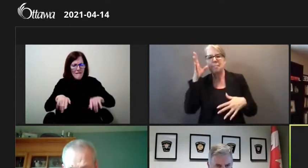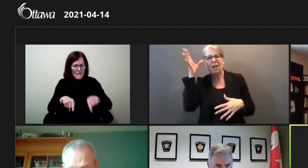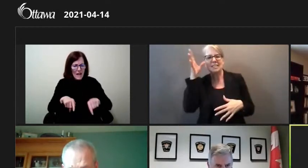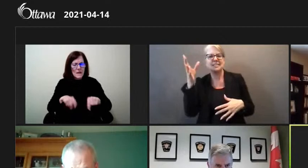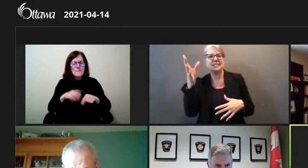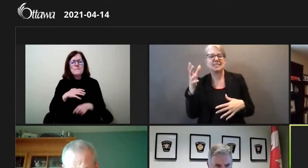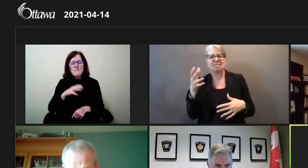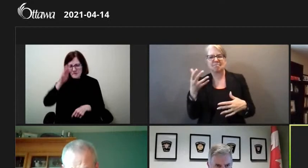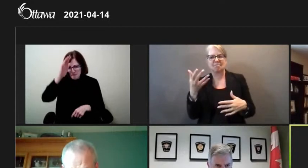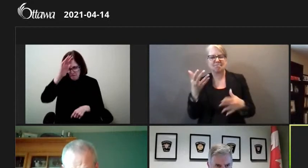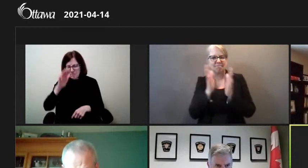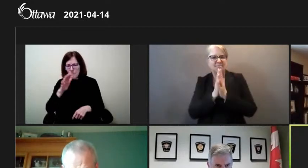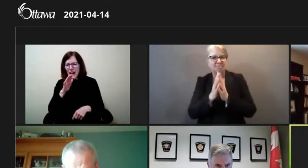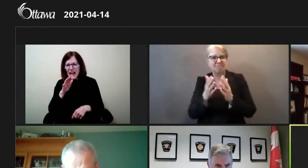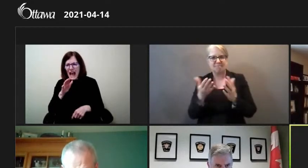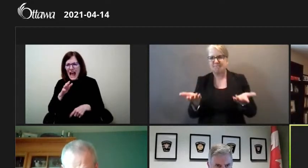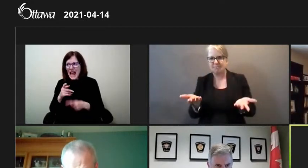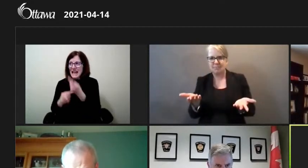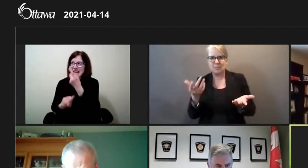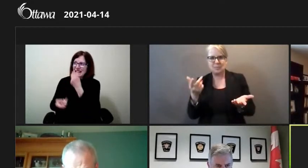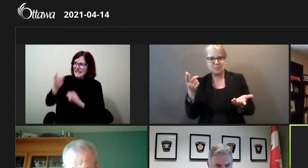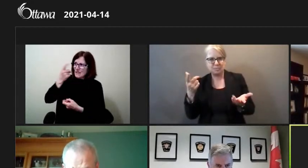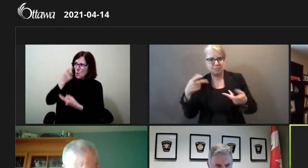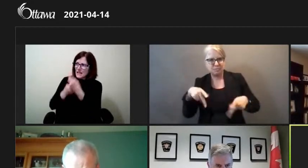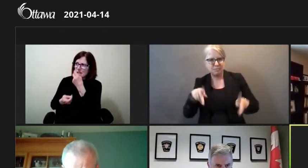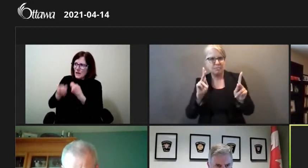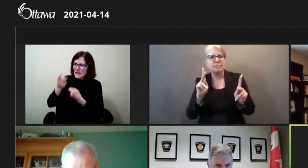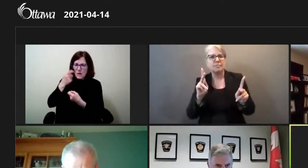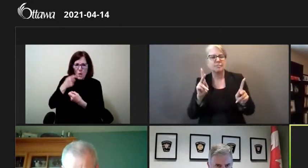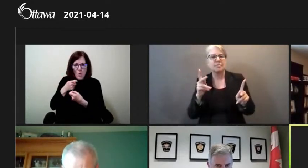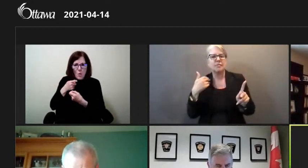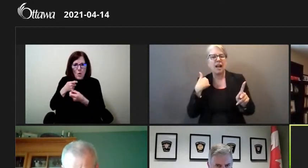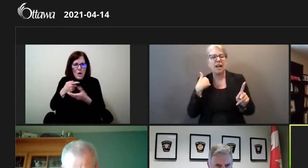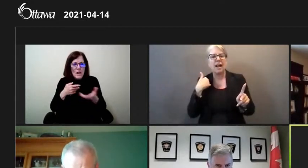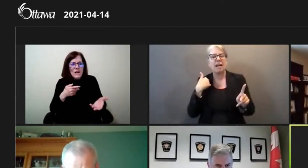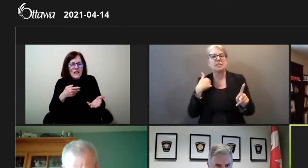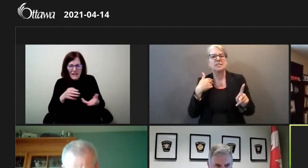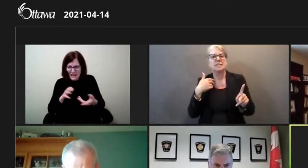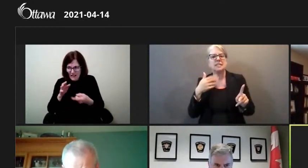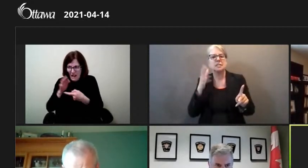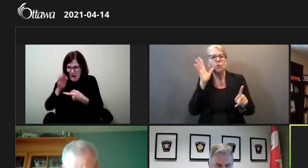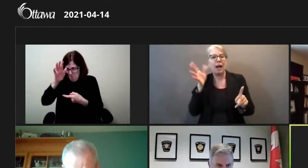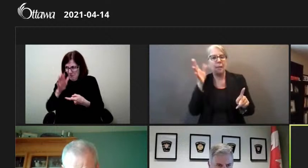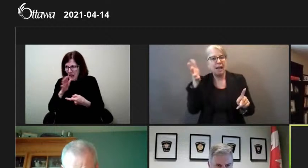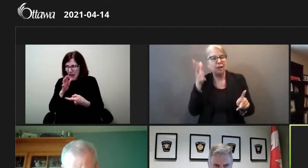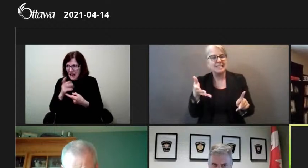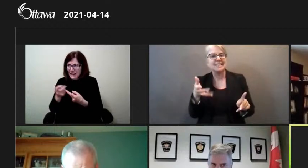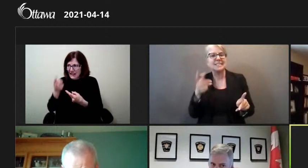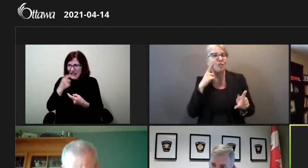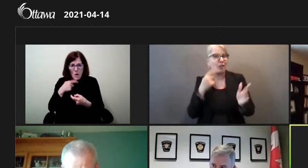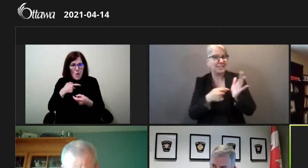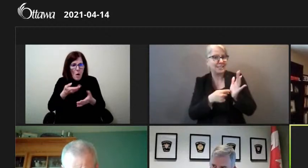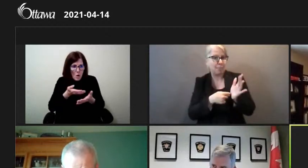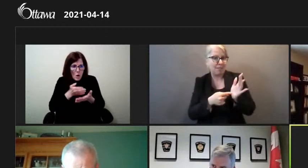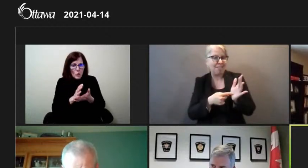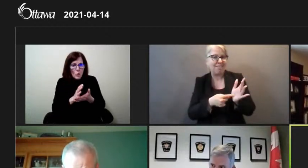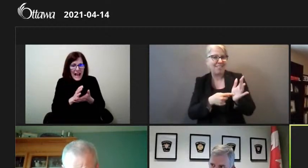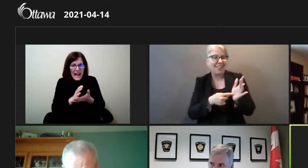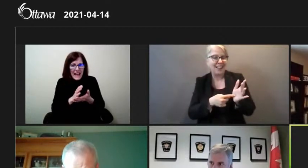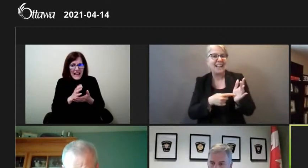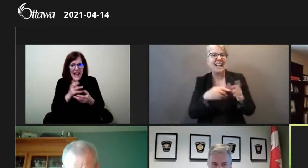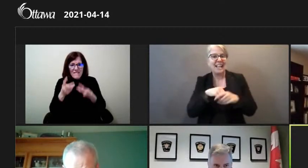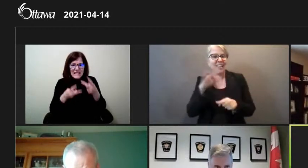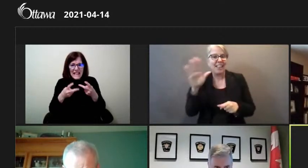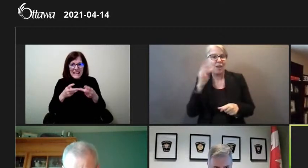as to are they allowed to have grandparents, for example, in